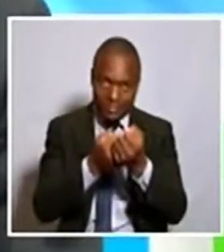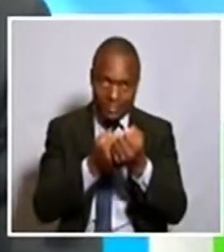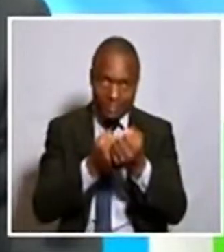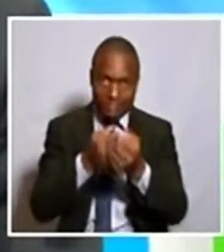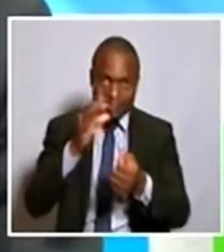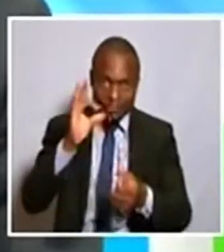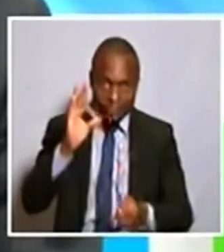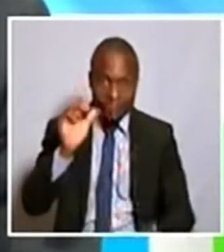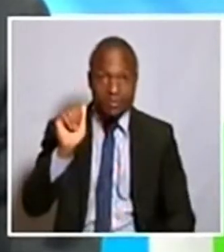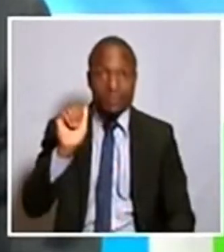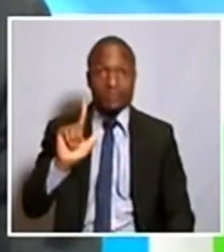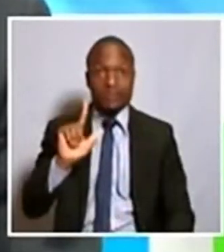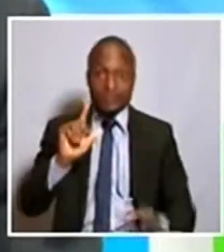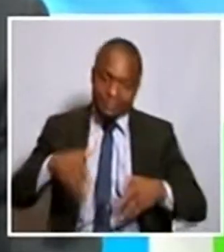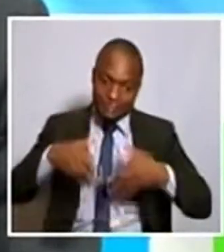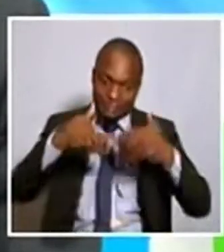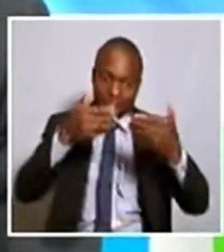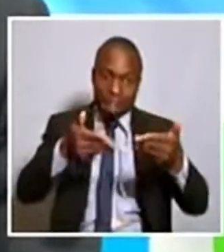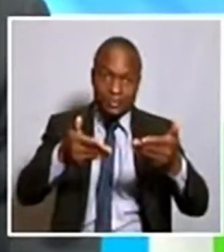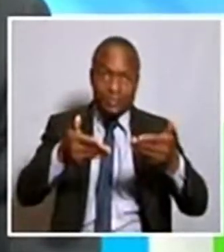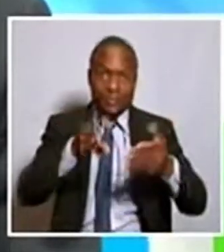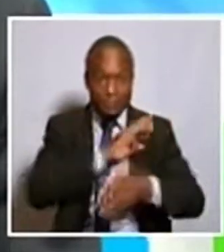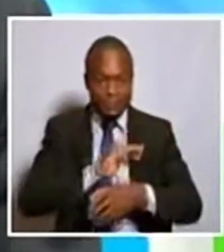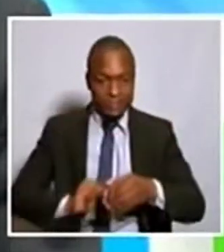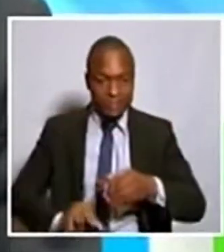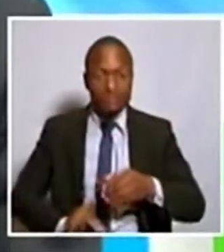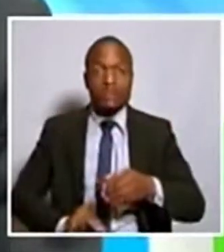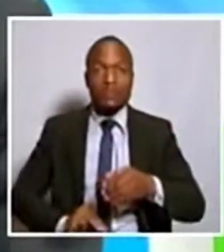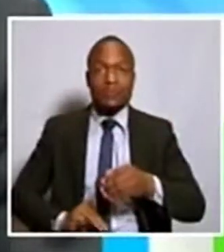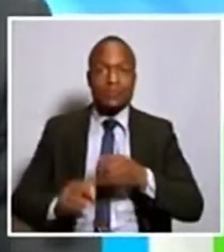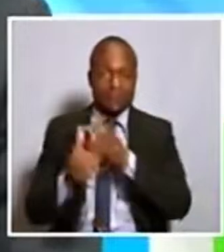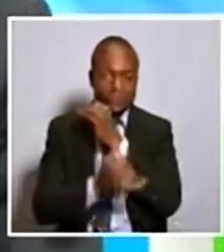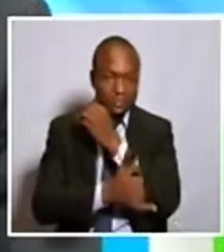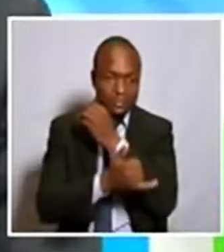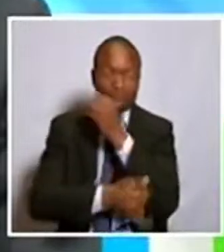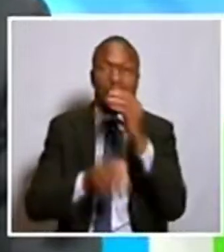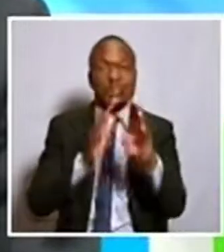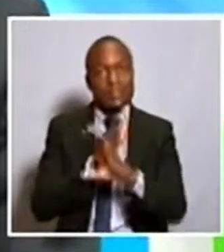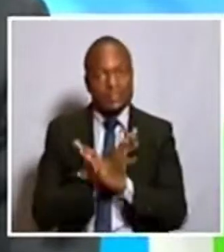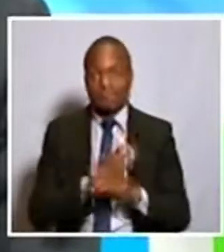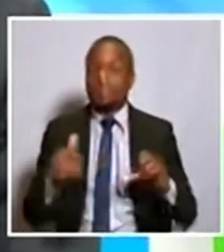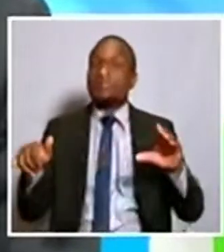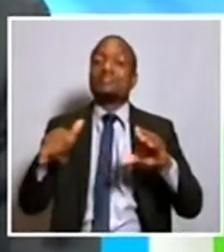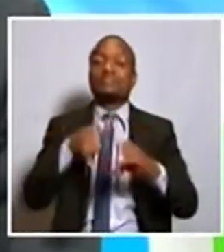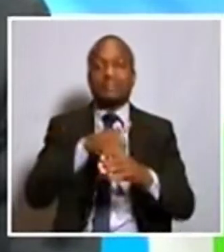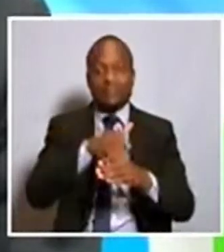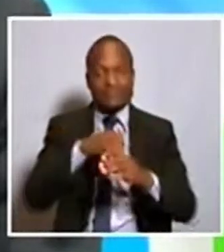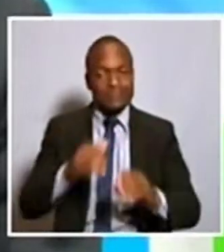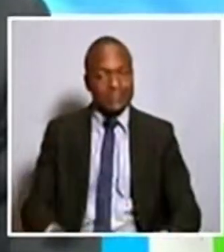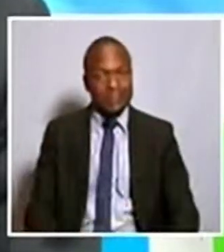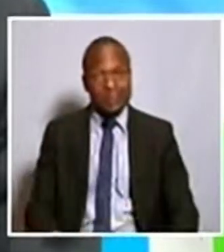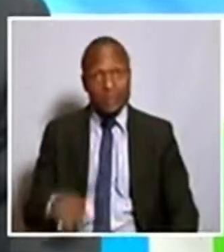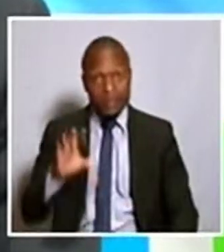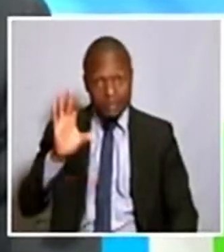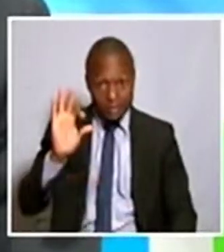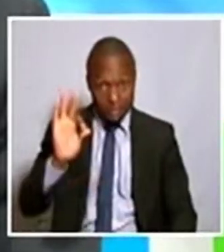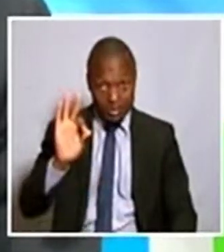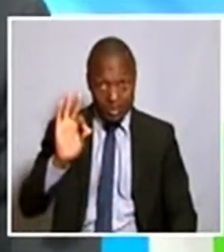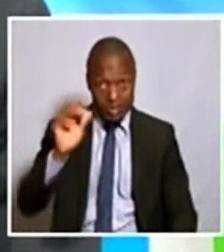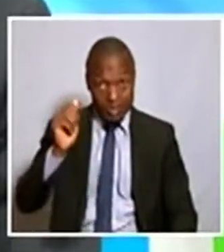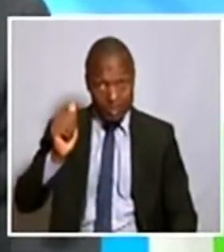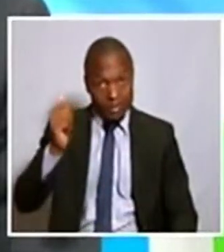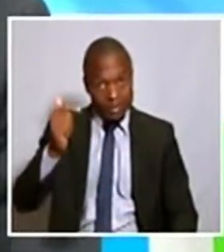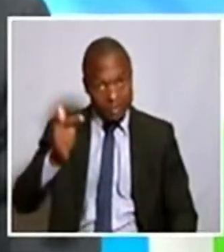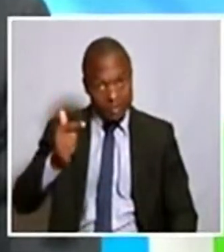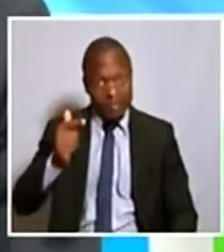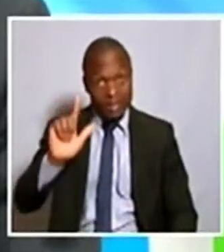FAO provides to its member countries, of which Zambia is a part of. And then FAO also responds to